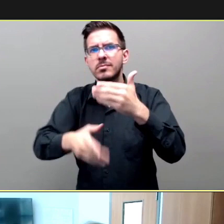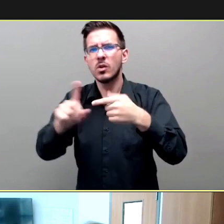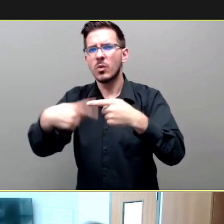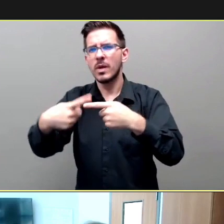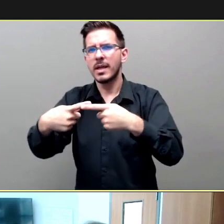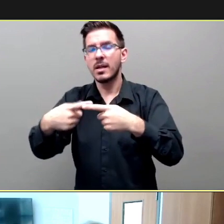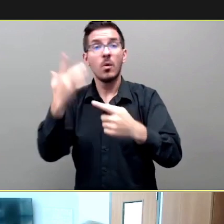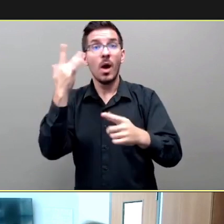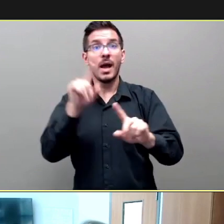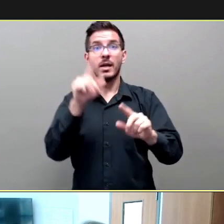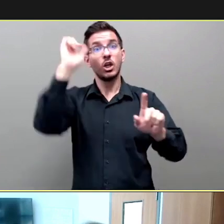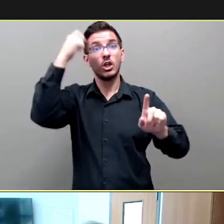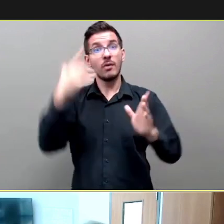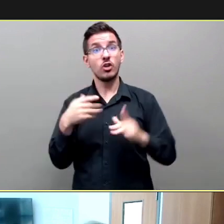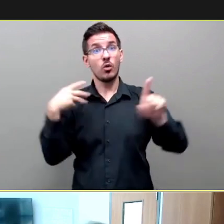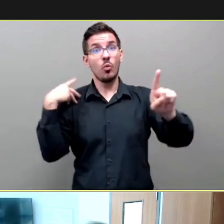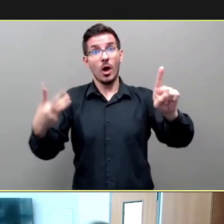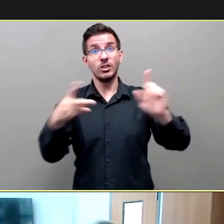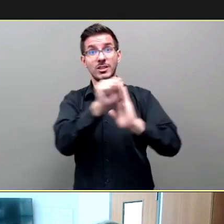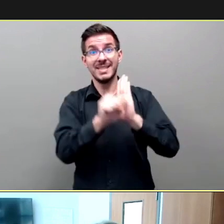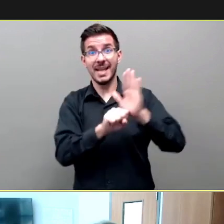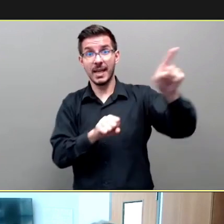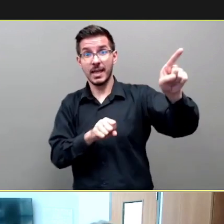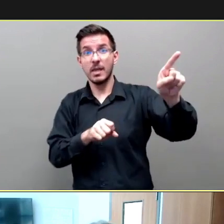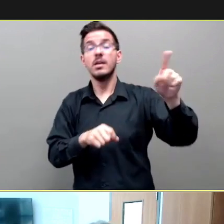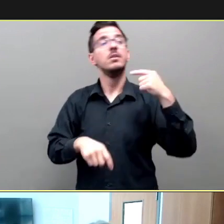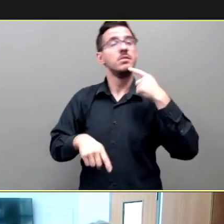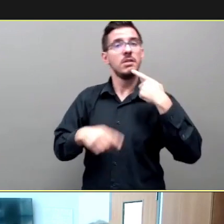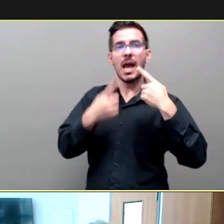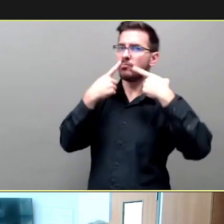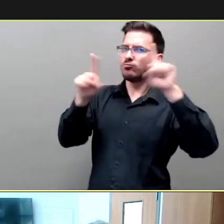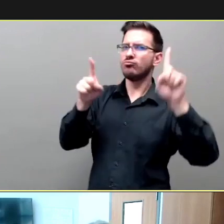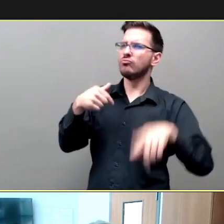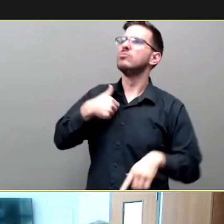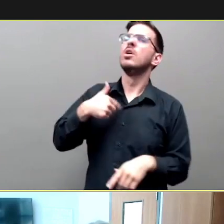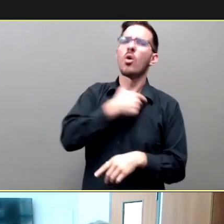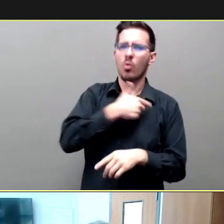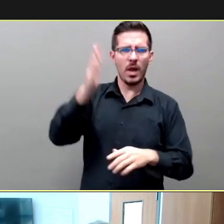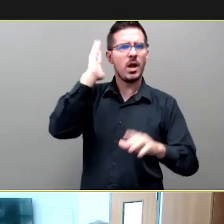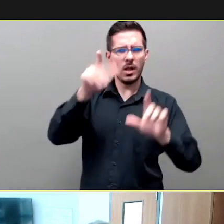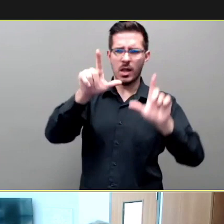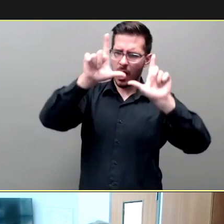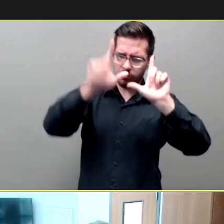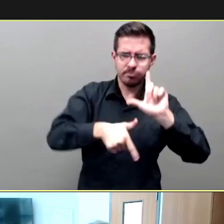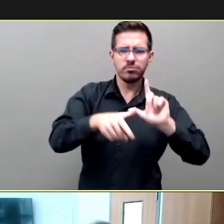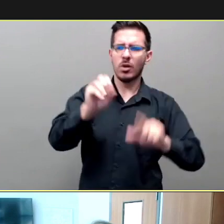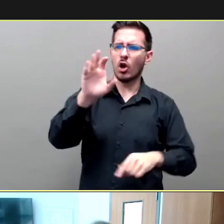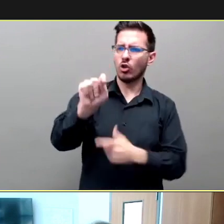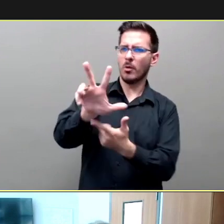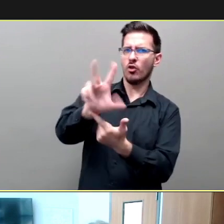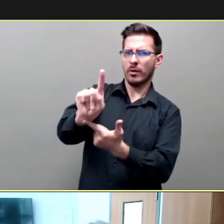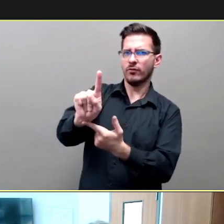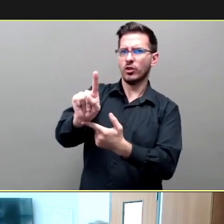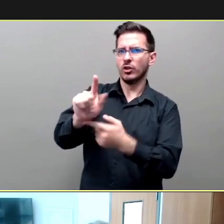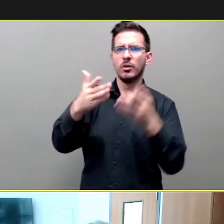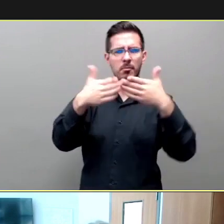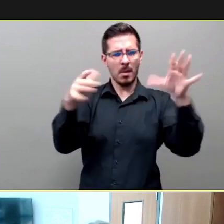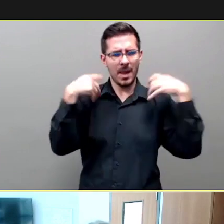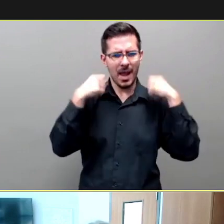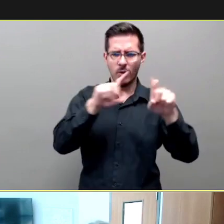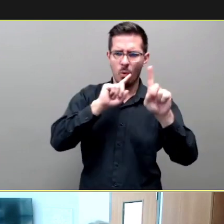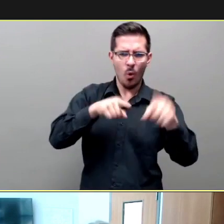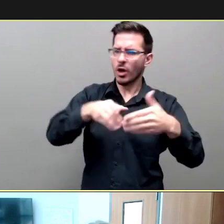Washington State recently said, hey, we're going to end it. We're going to end all our orders on October 31st. And if there's